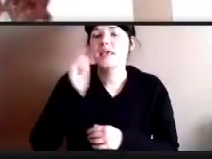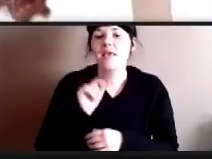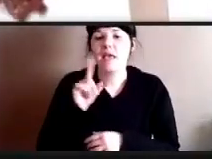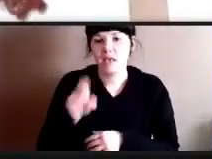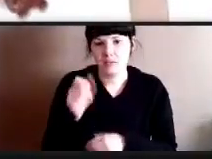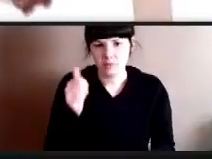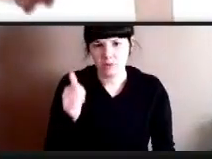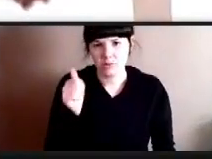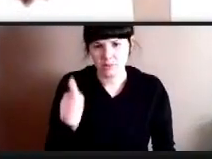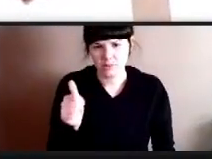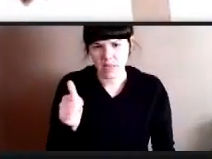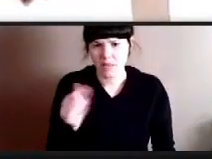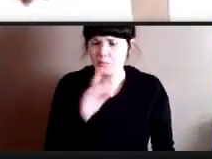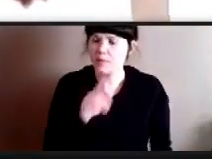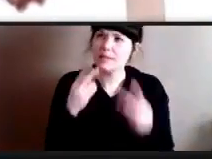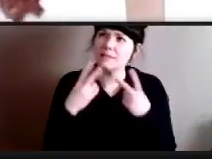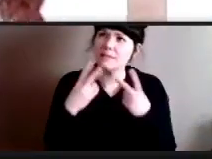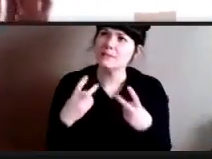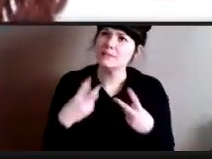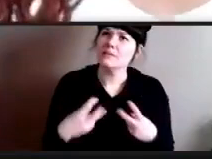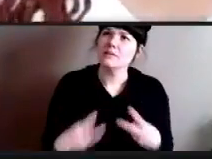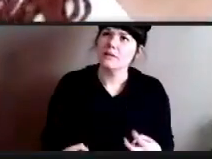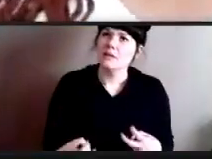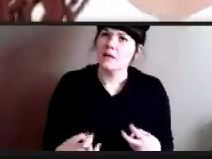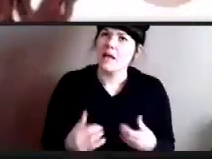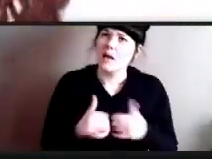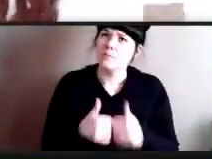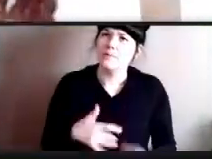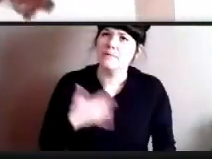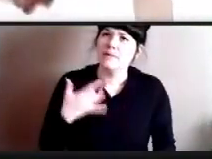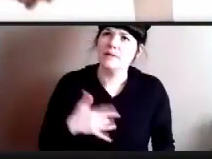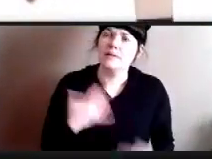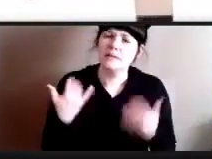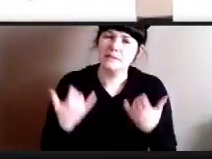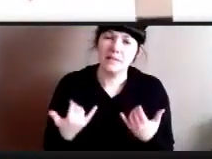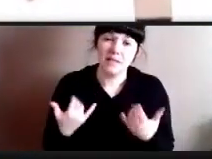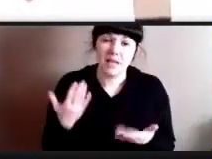yourself. Where are you today? Are you feeling a little